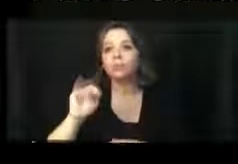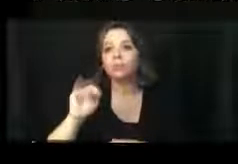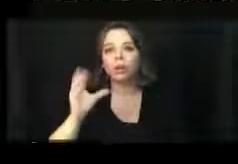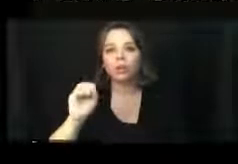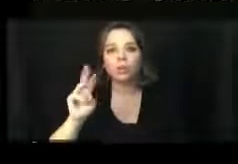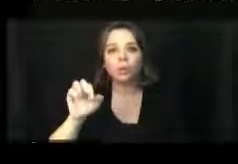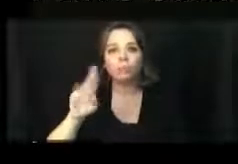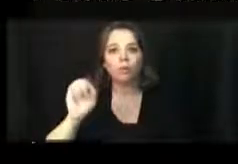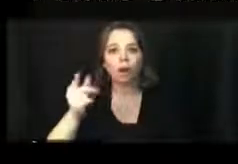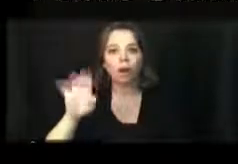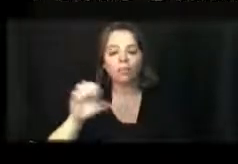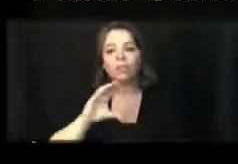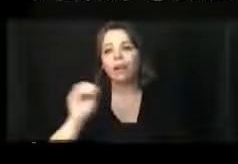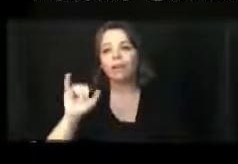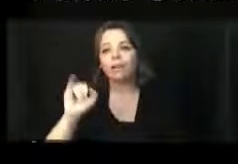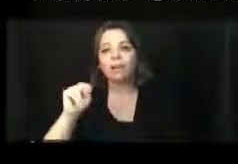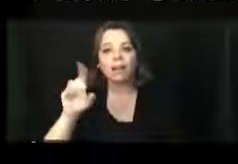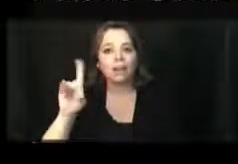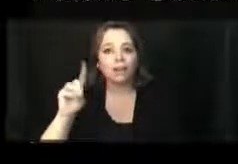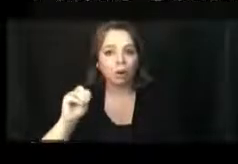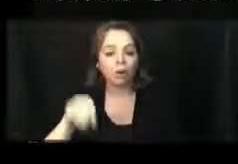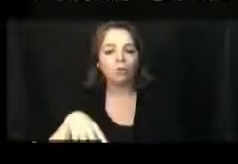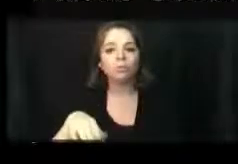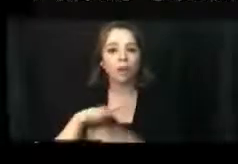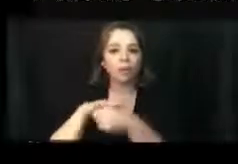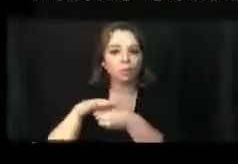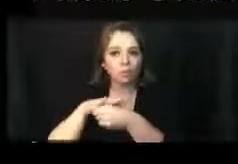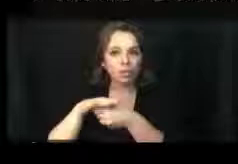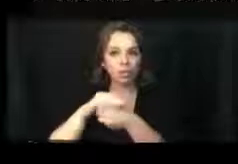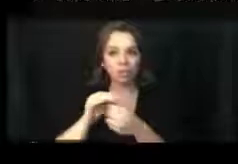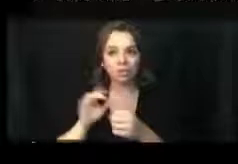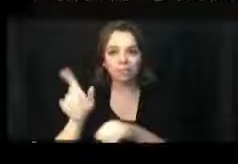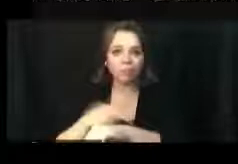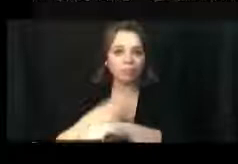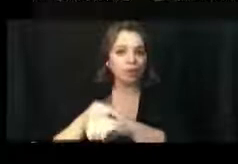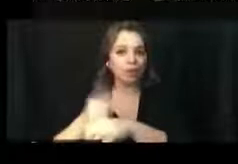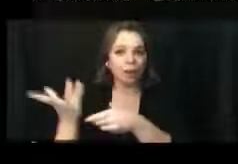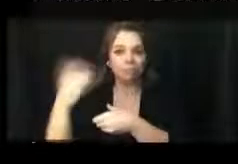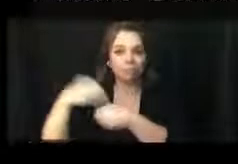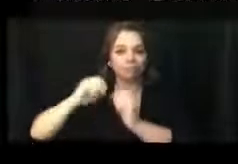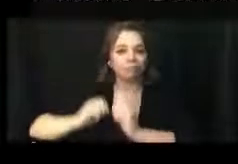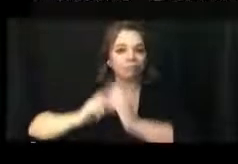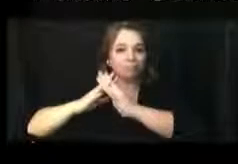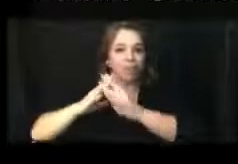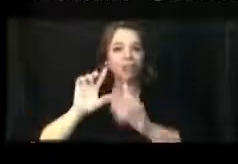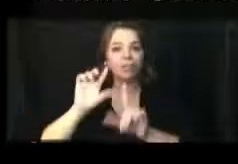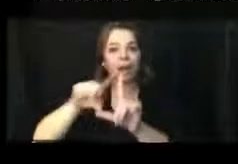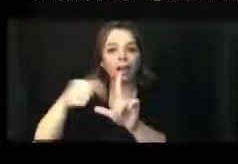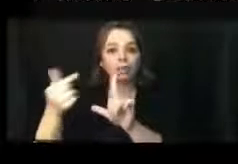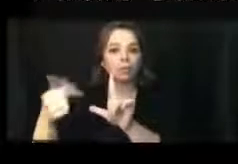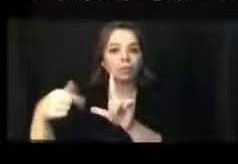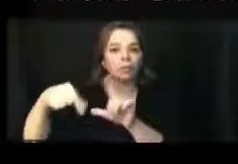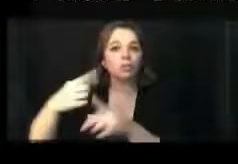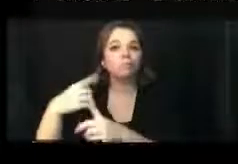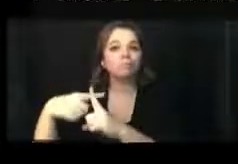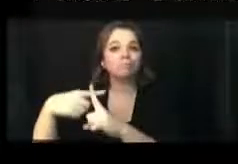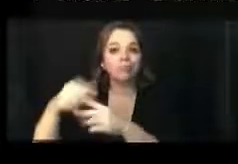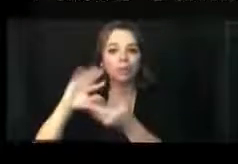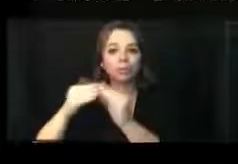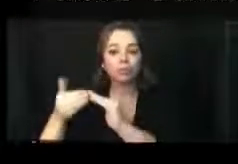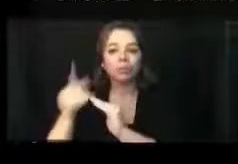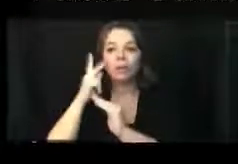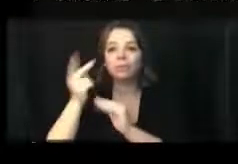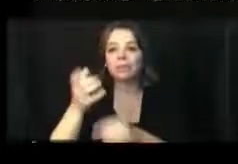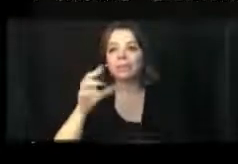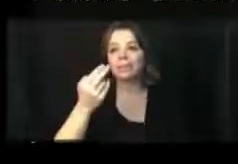Indio region that has long been a long-standing LGBTQ plus community. Here we see a heat map that's a